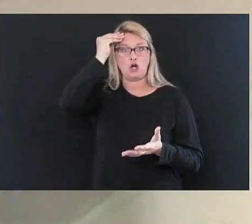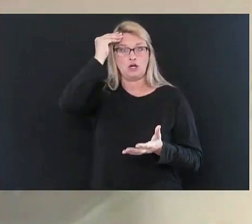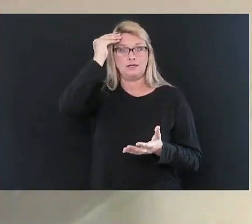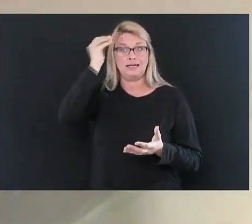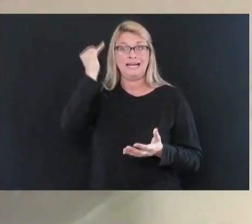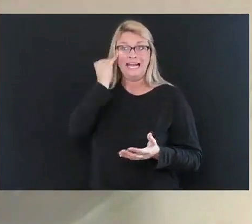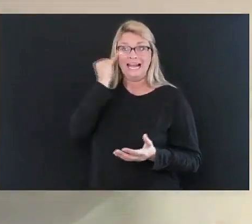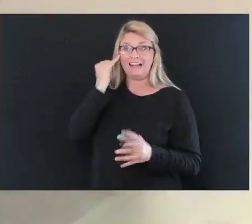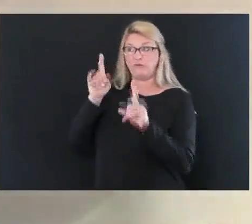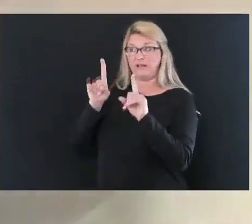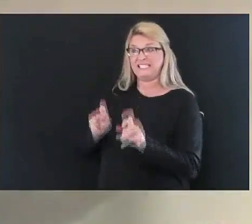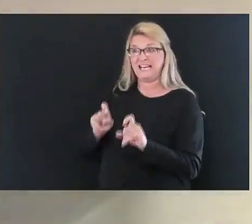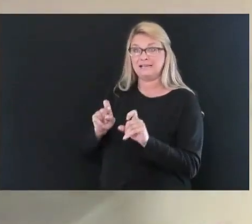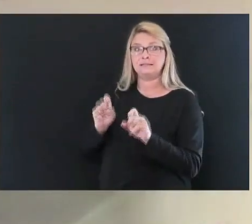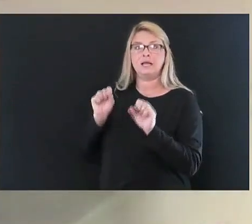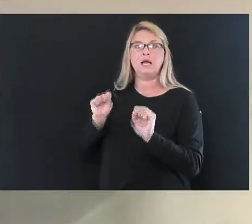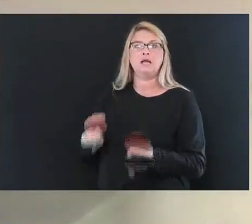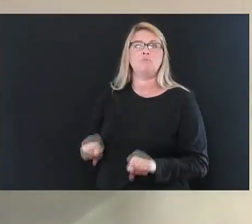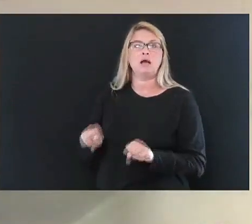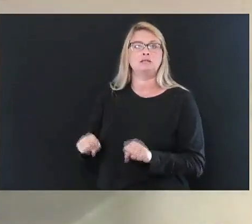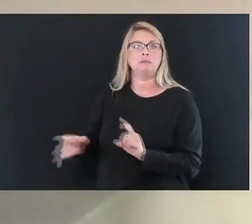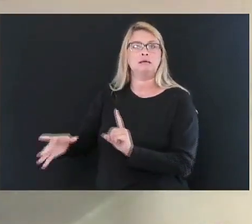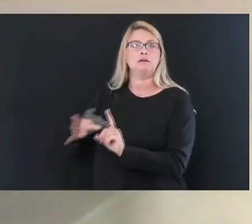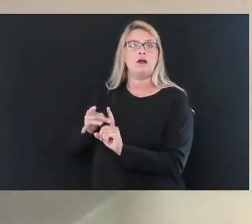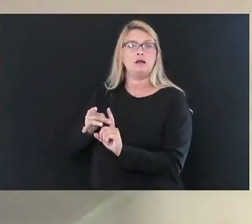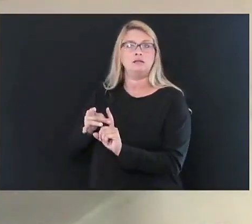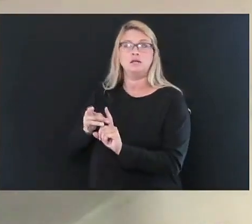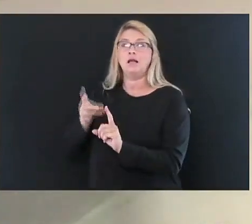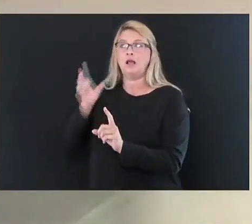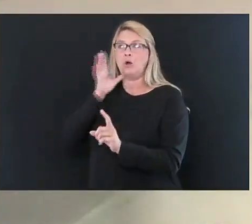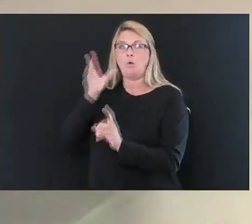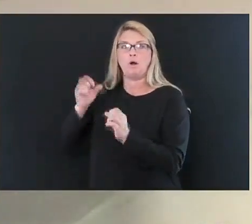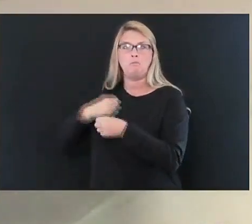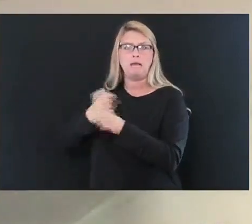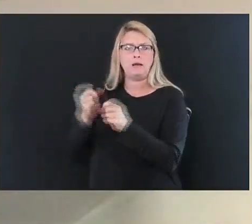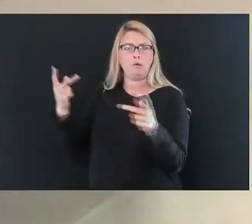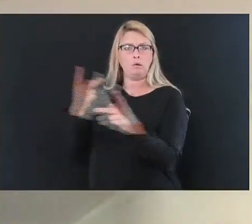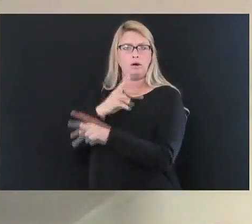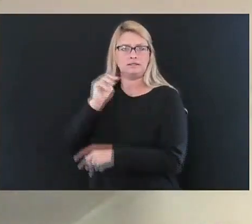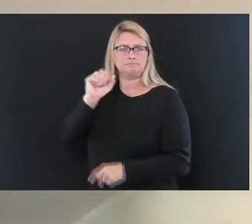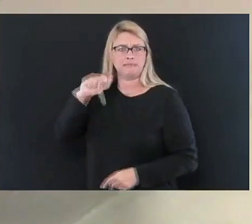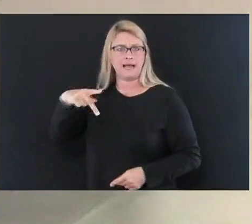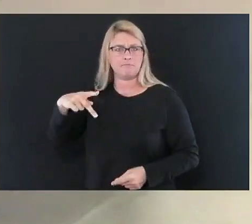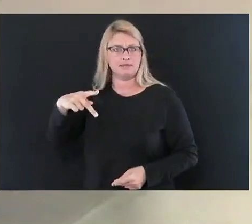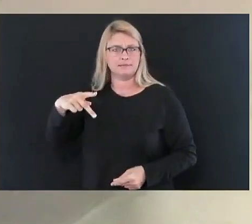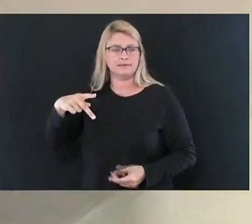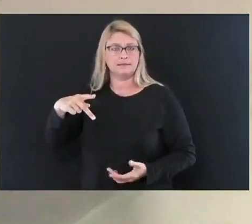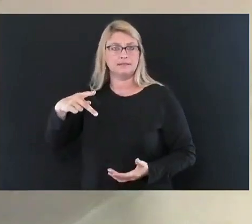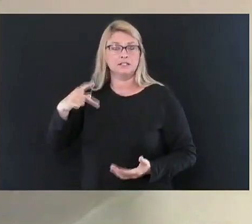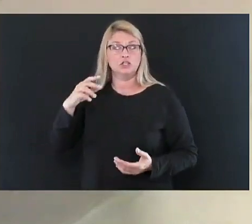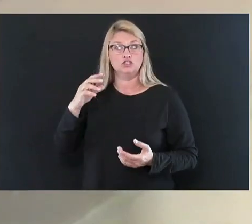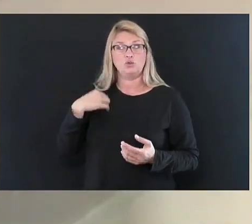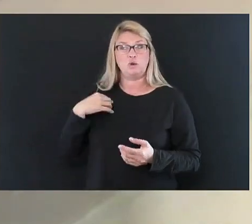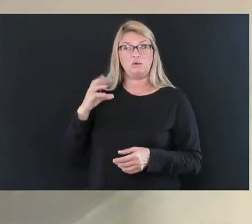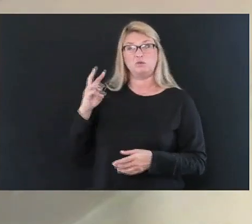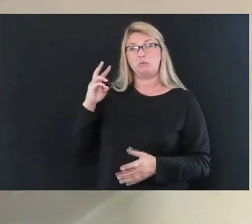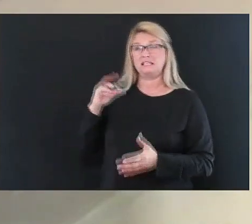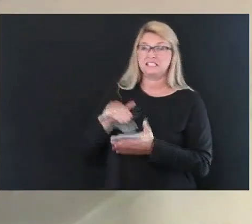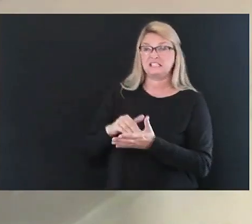you might get a new positive. So they dropped the testing. And we saw our testing go from about 6,000 a day to